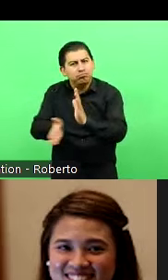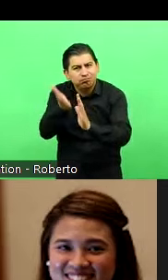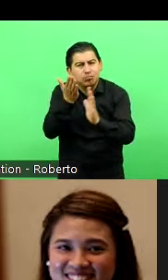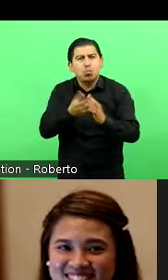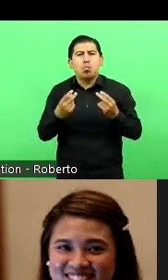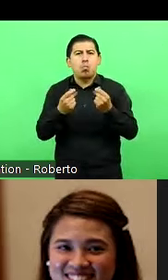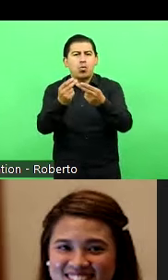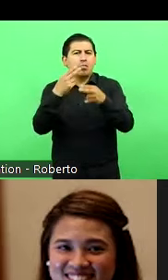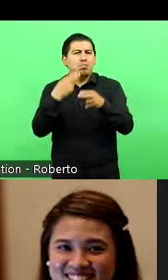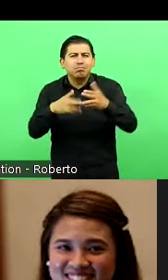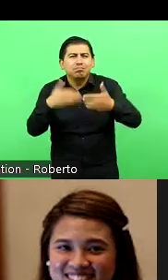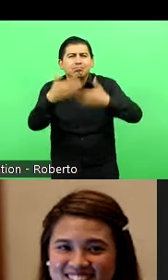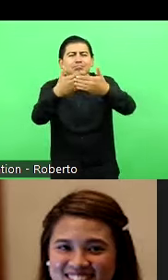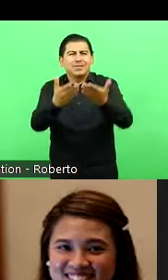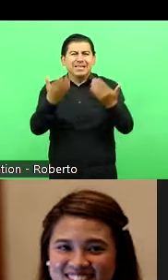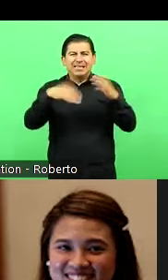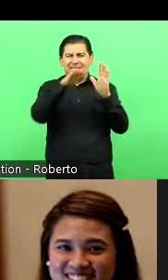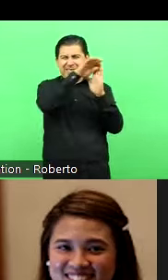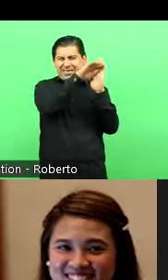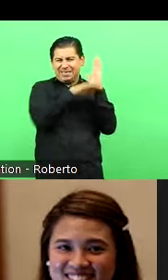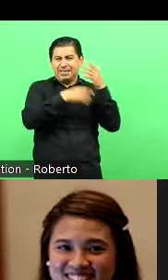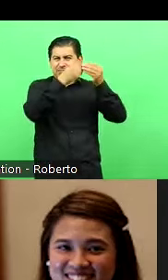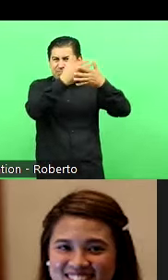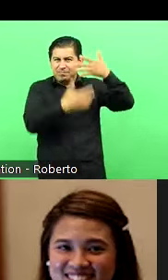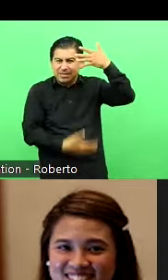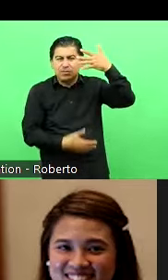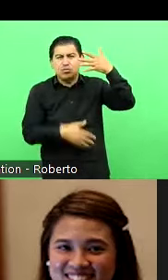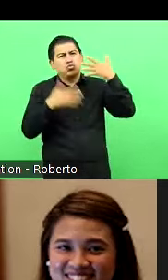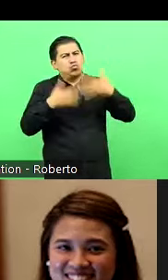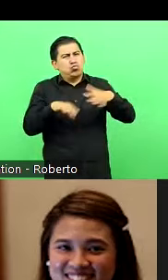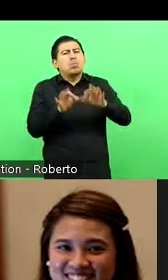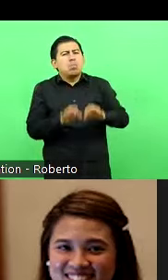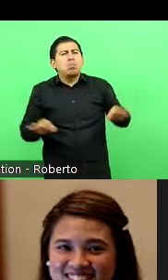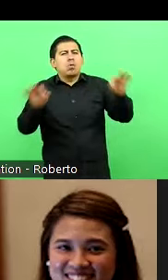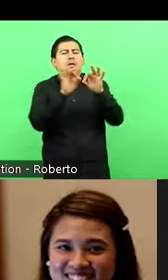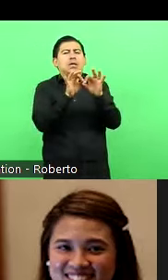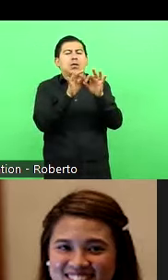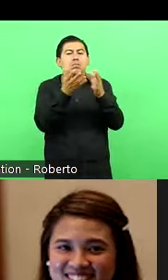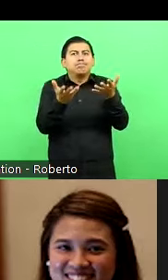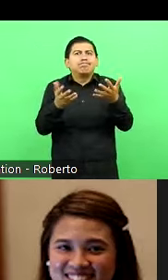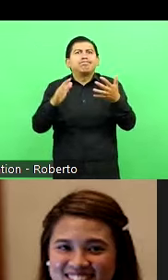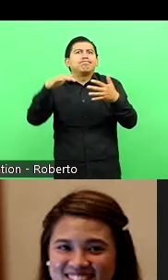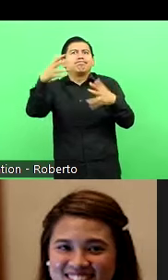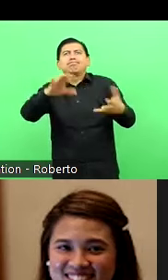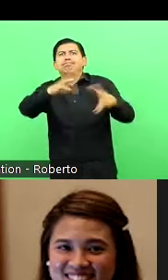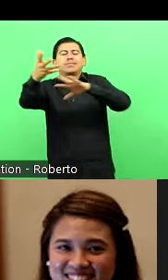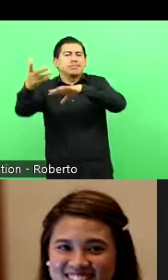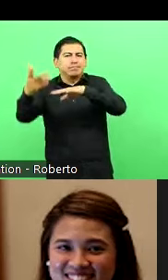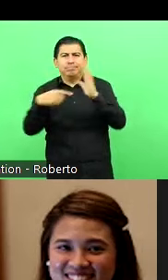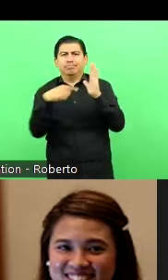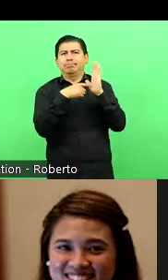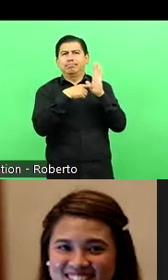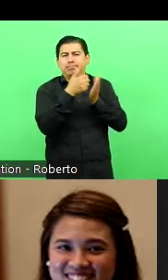important that we are able to prioritize where to build our strengths and which shortcomings or